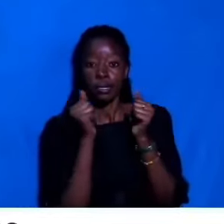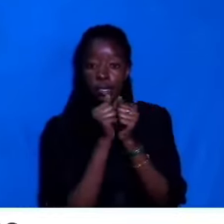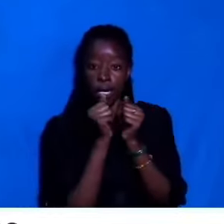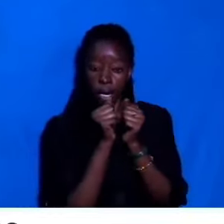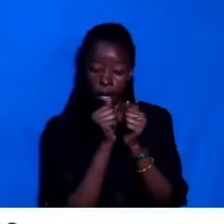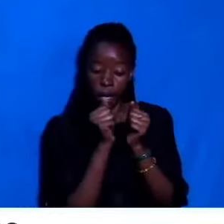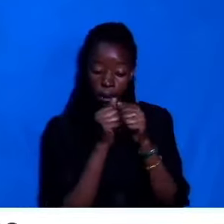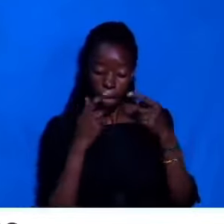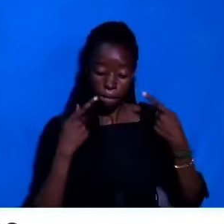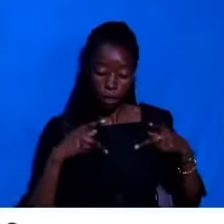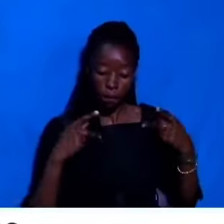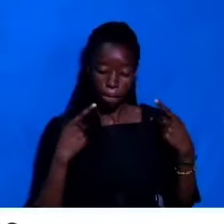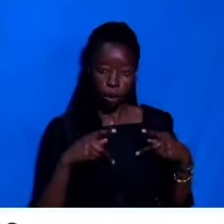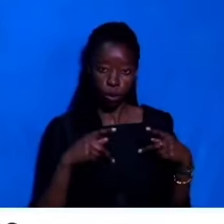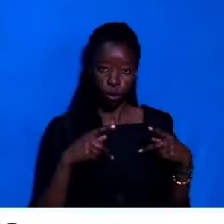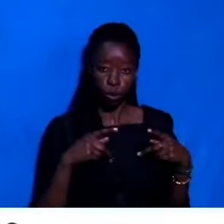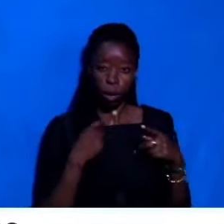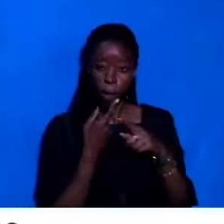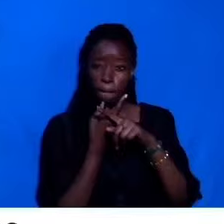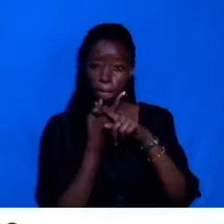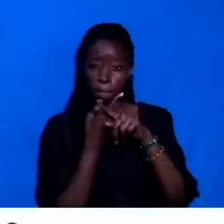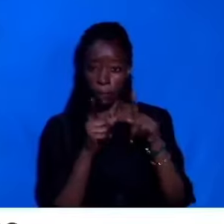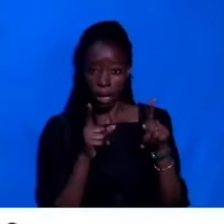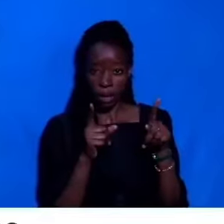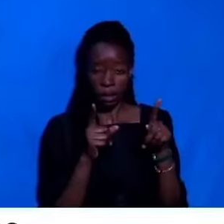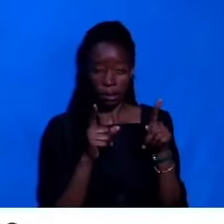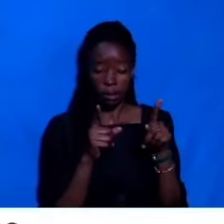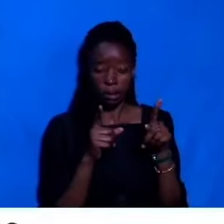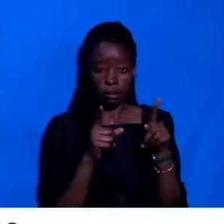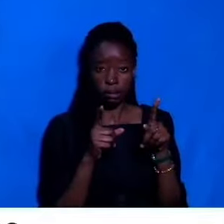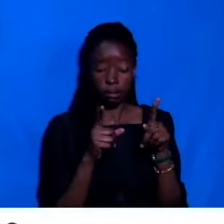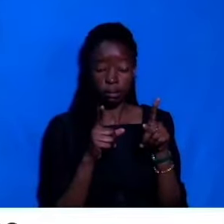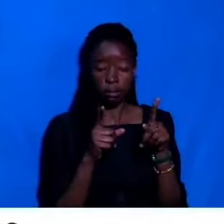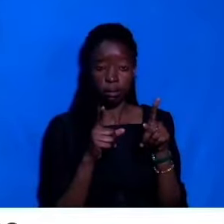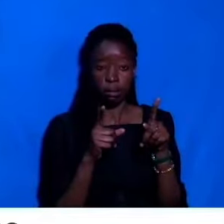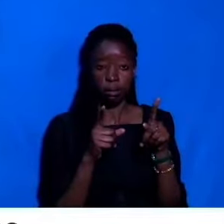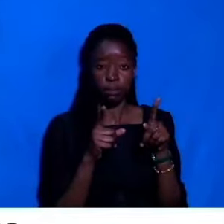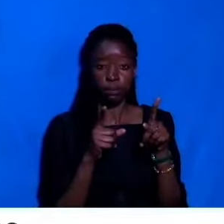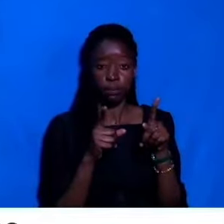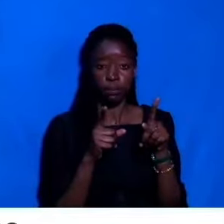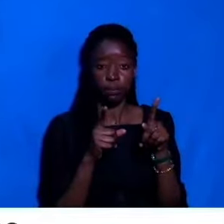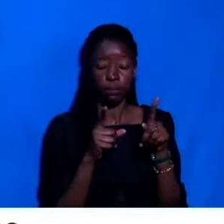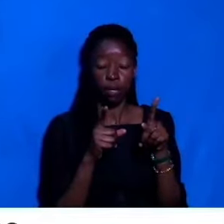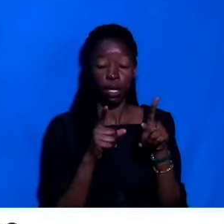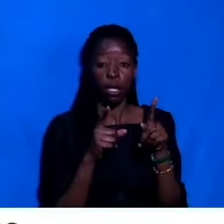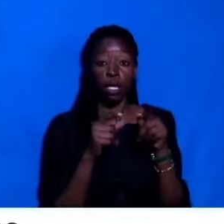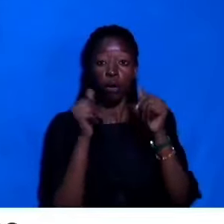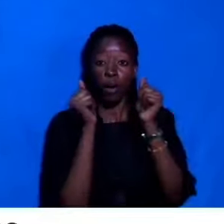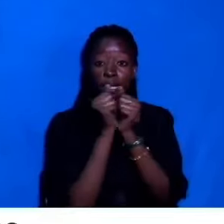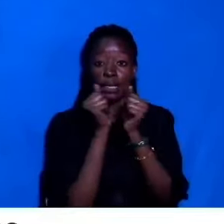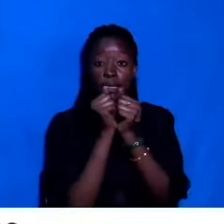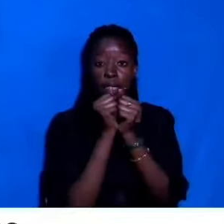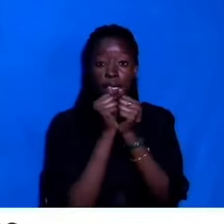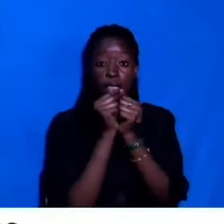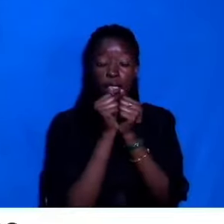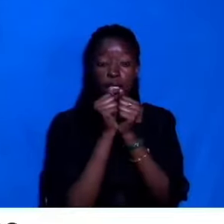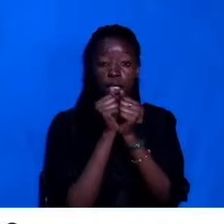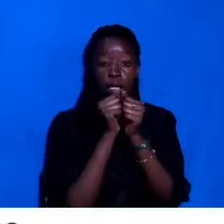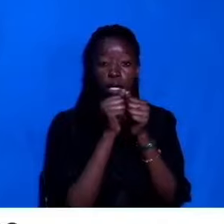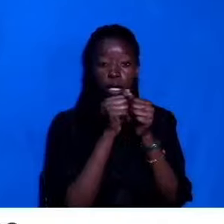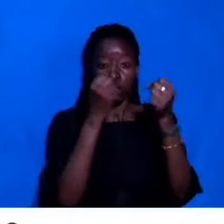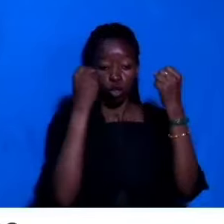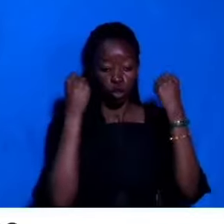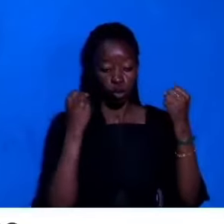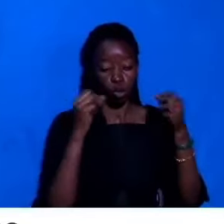were 10. But that changes. They were 10 strong and united by their common sickness,